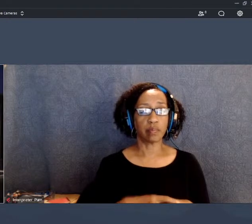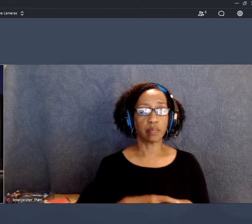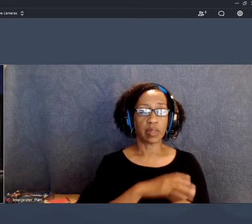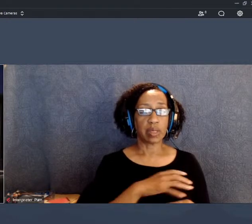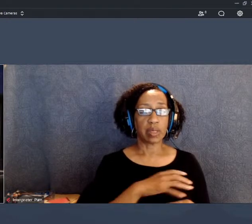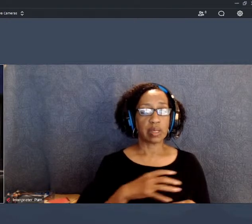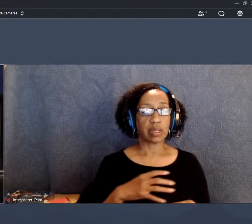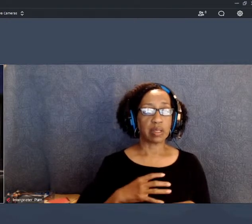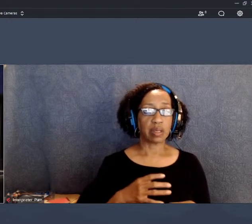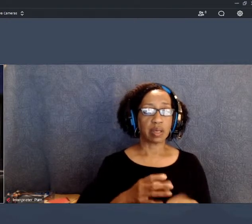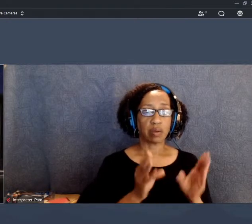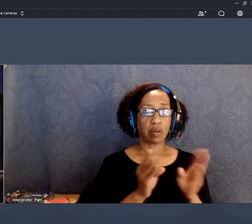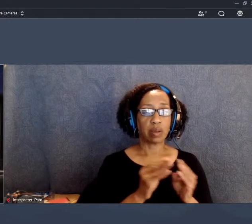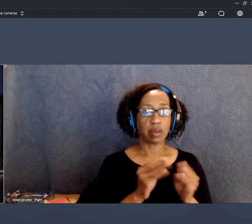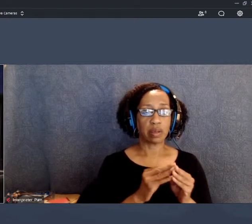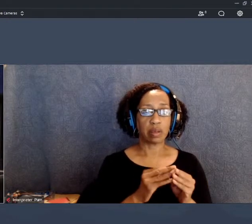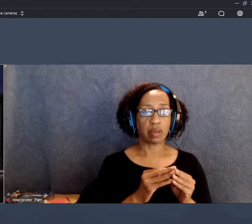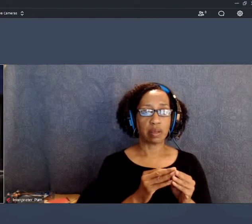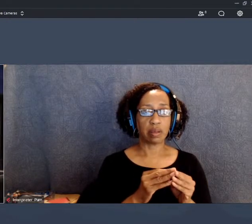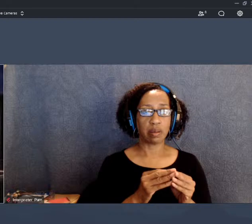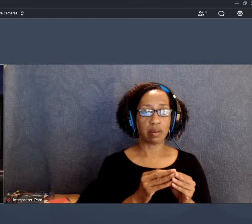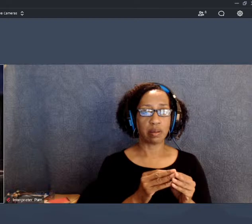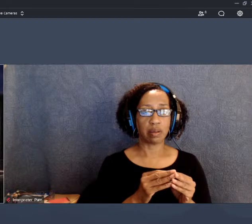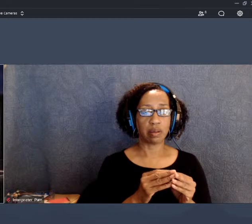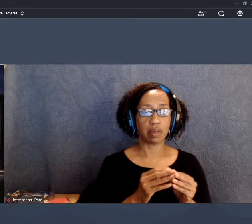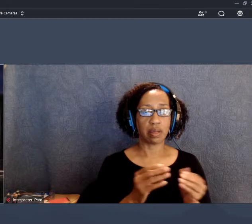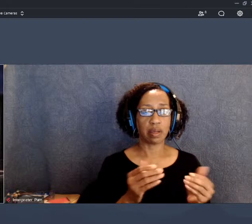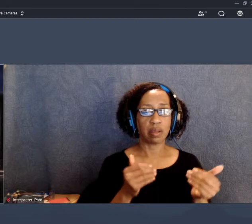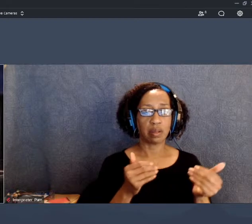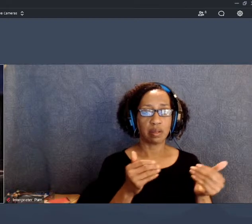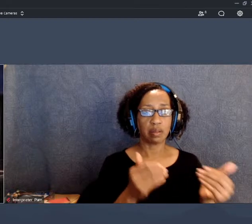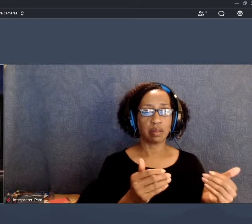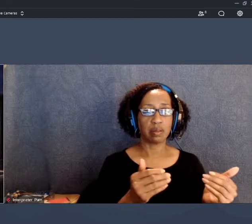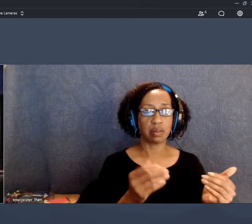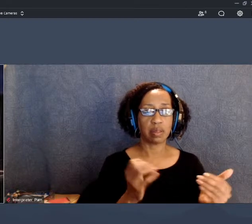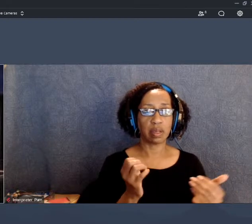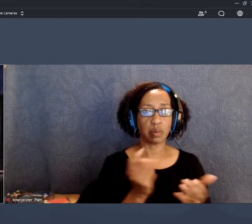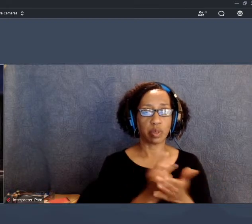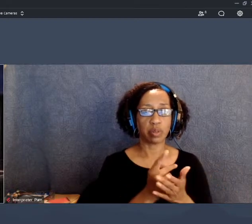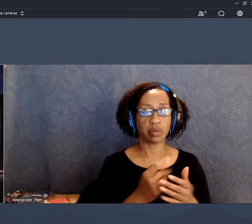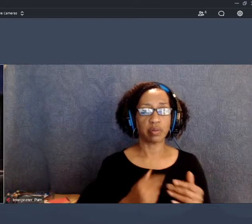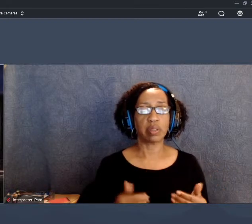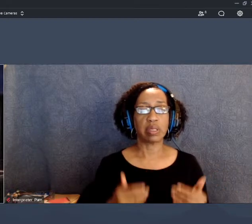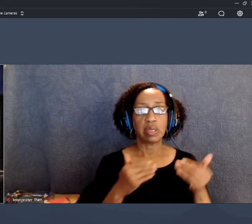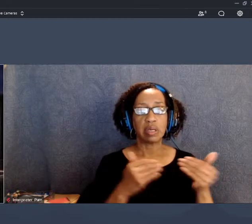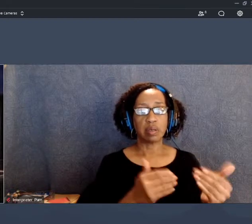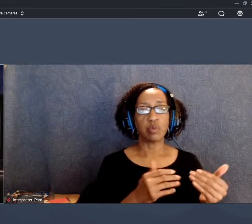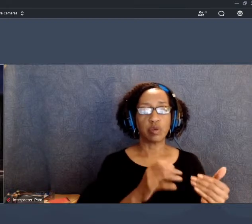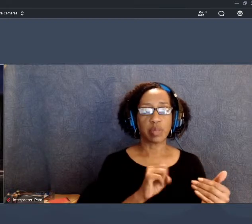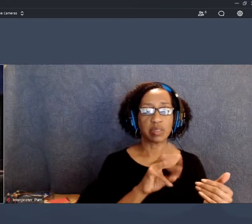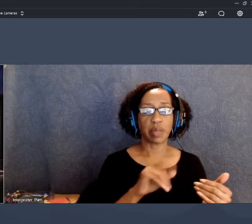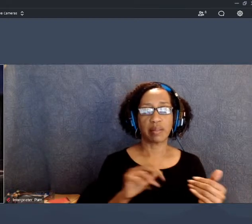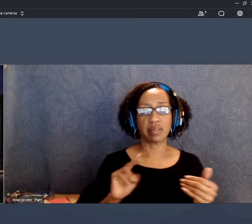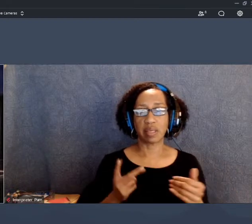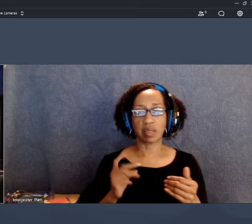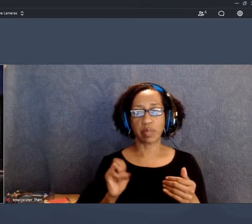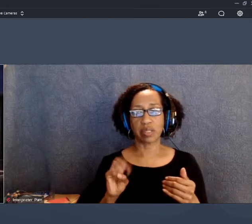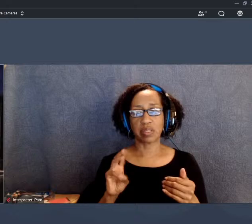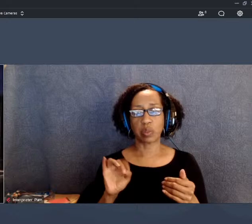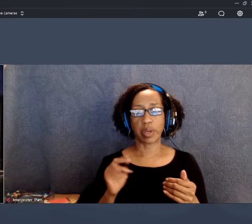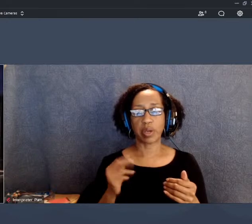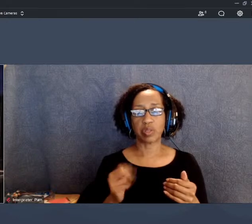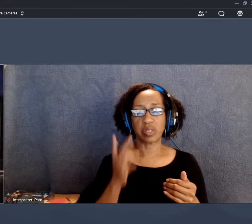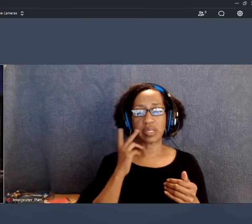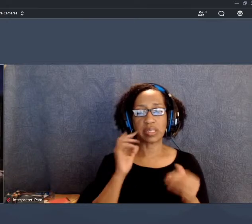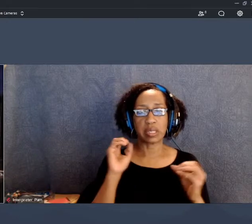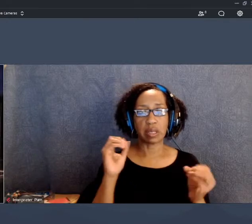move. Oh, digitally? Been moved by Councilman Smiley, second by Councilman Swearengin. See no members of the queue. I assume you're ready to